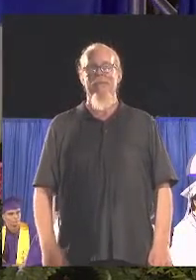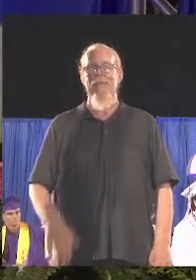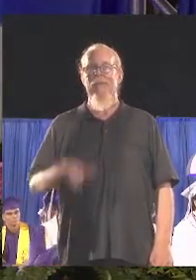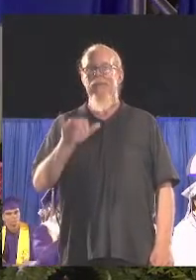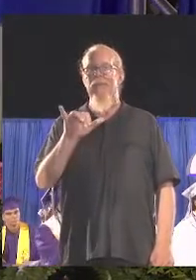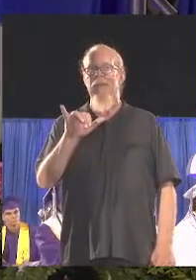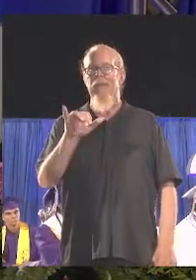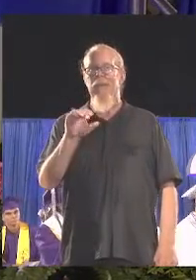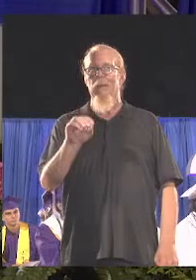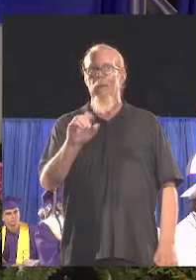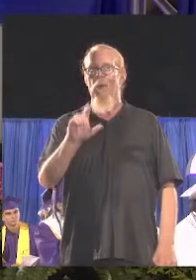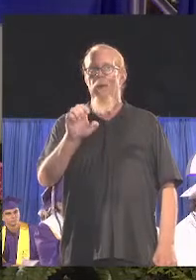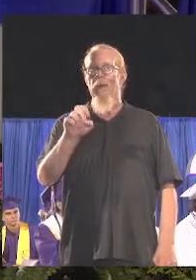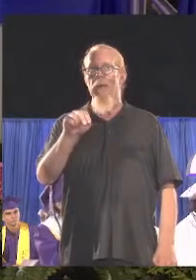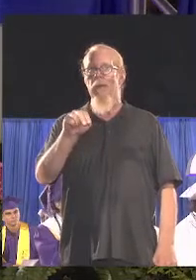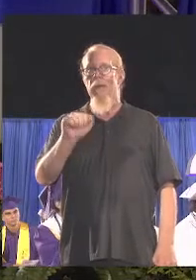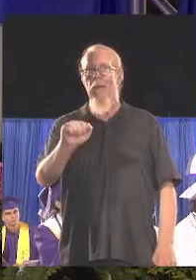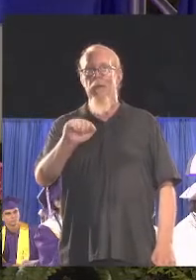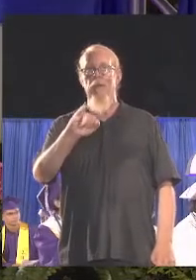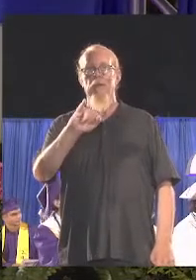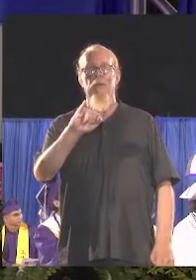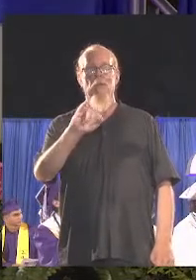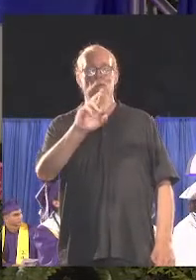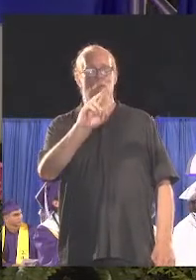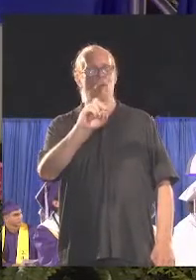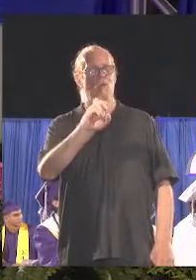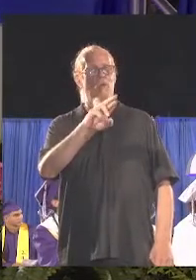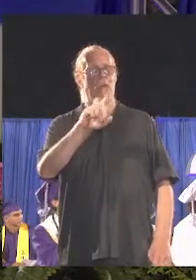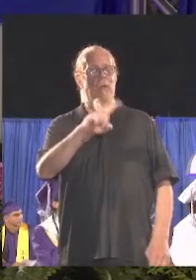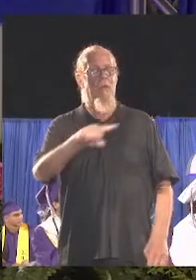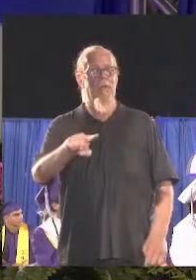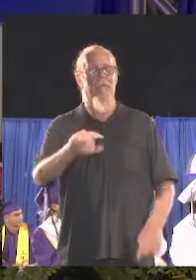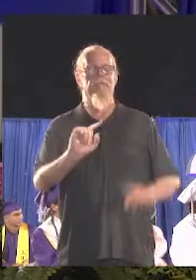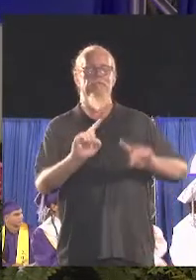Yelena Giselle Rodriguez, Texas State University.